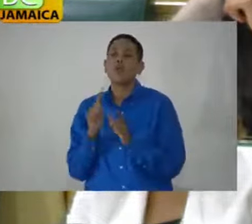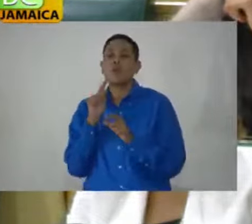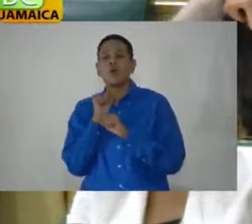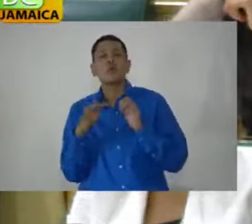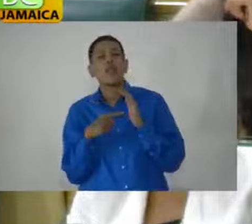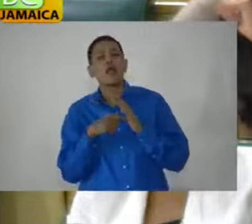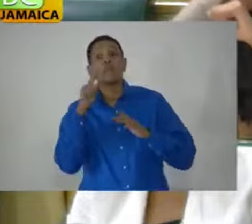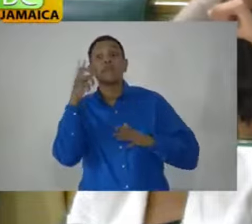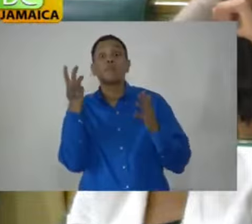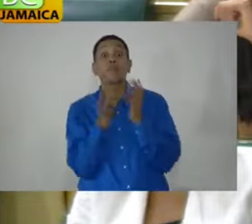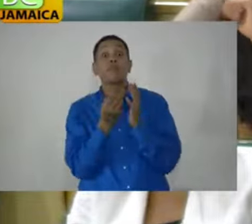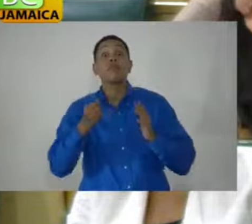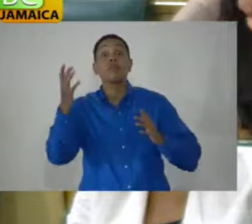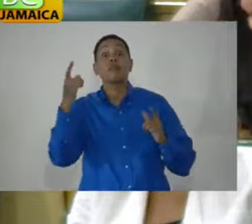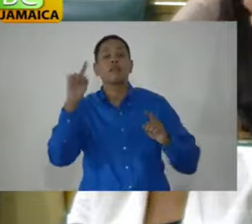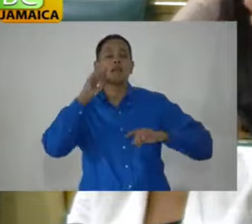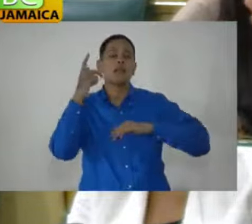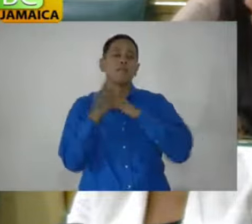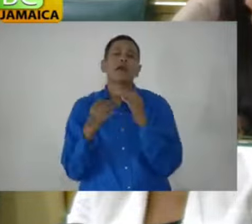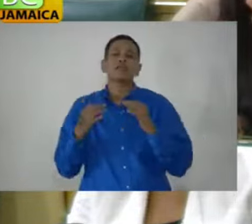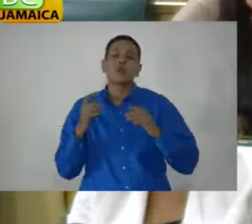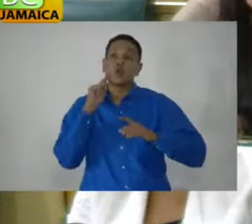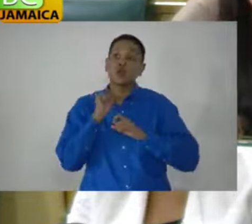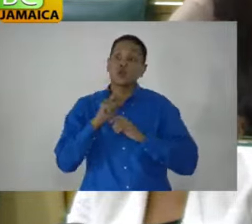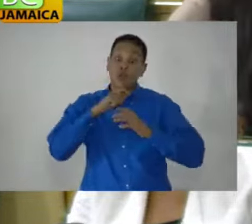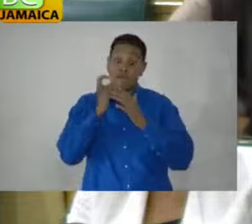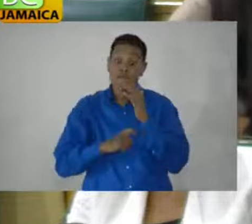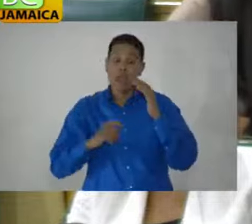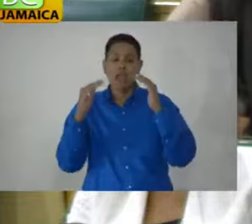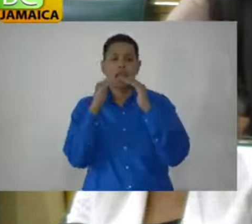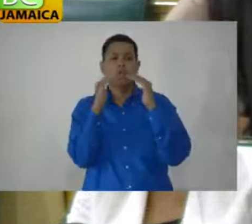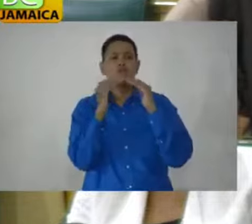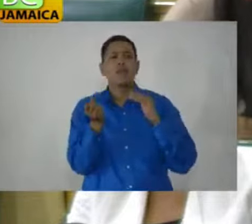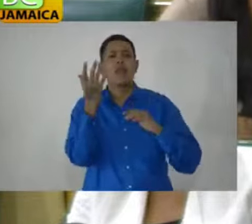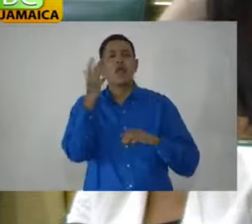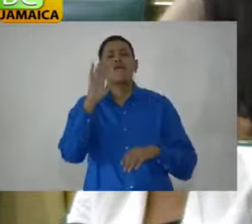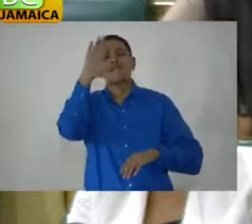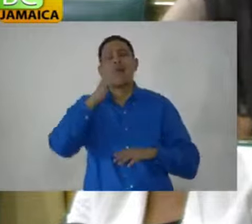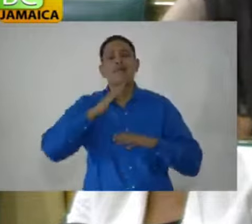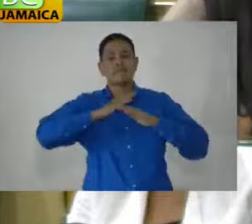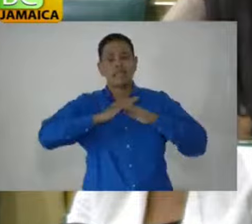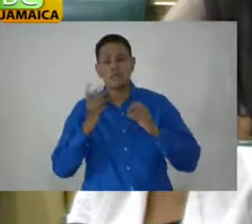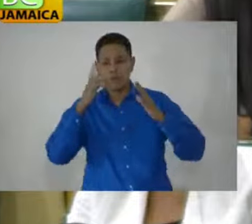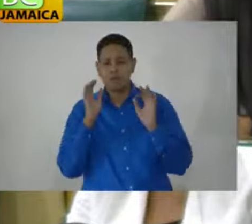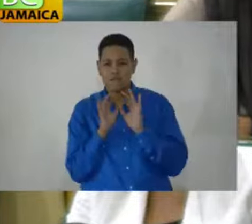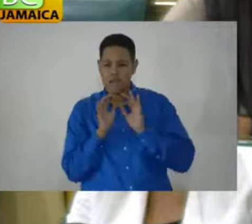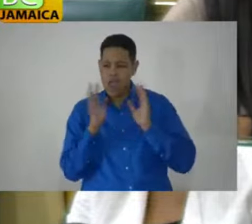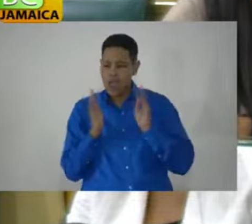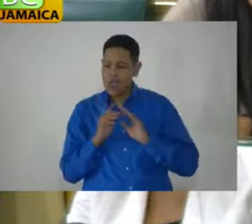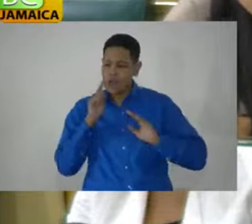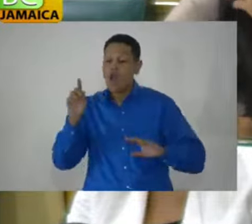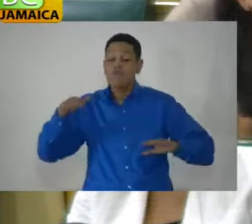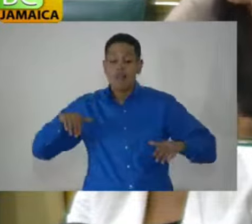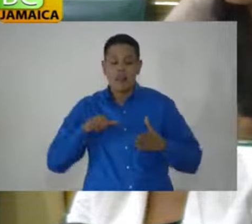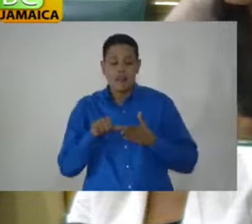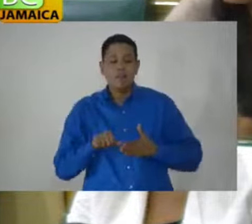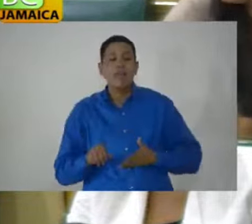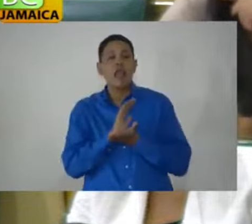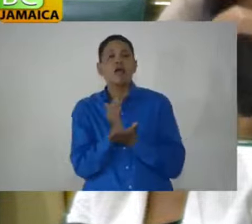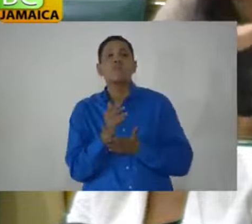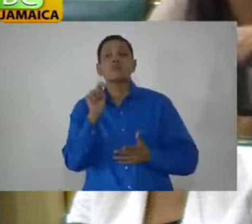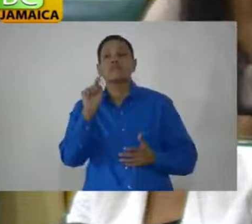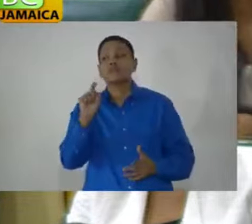summary conviction in a parish court to a fine equivalent to 5 times the value of the unpaid amount of the